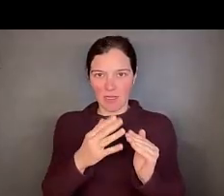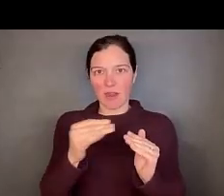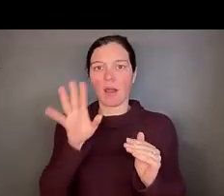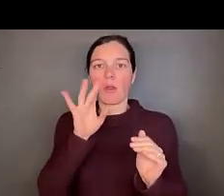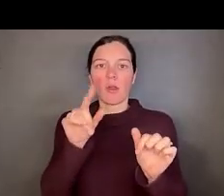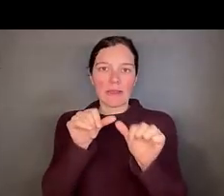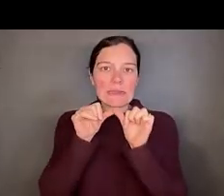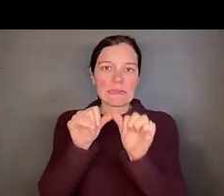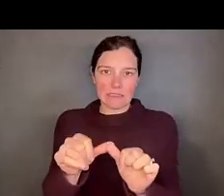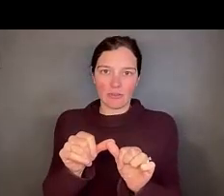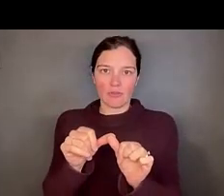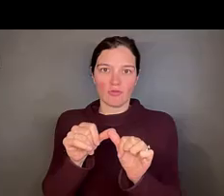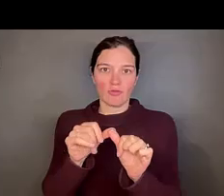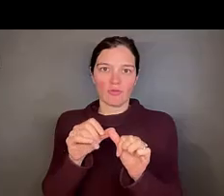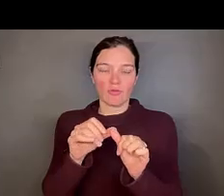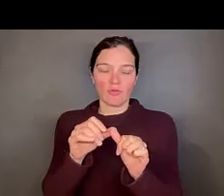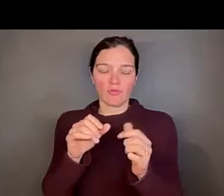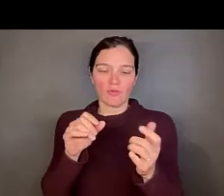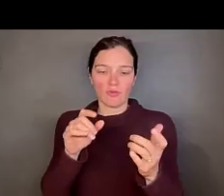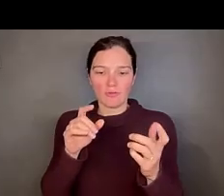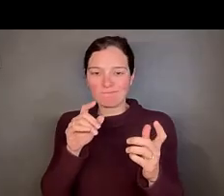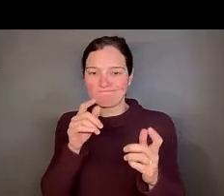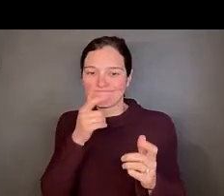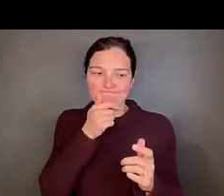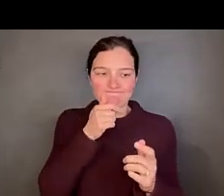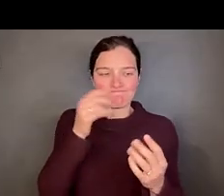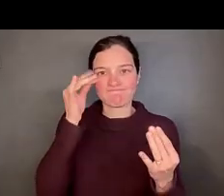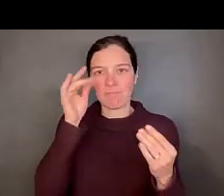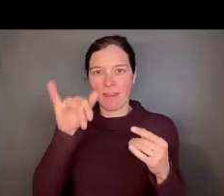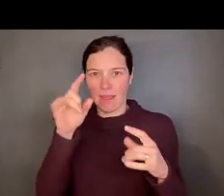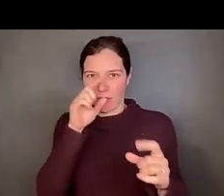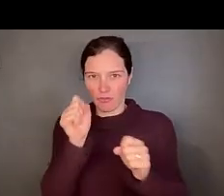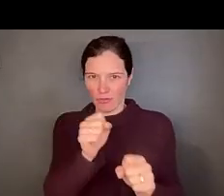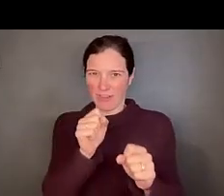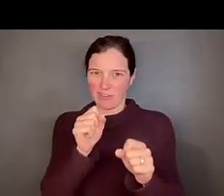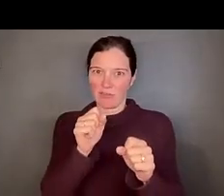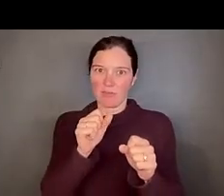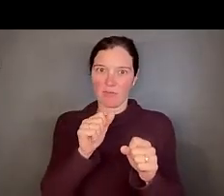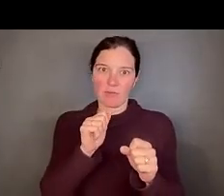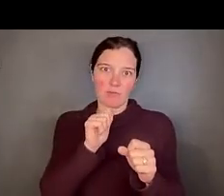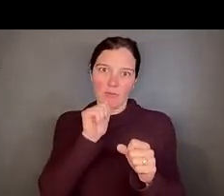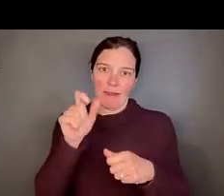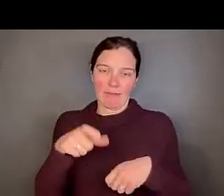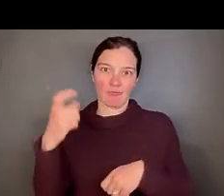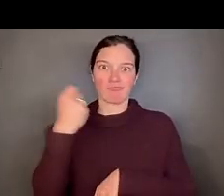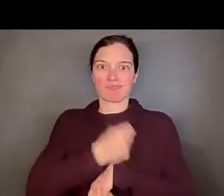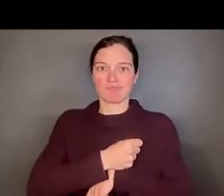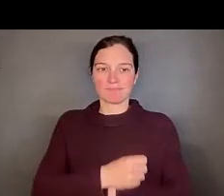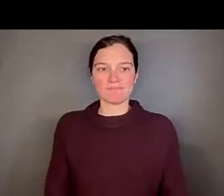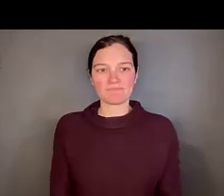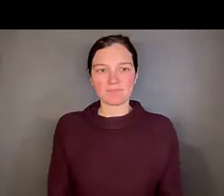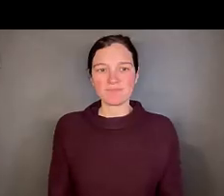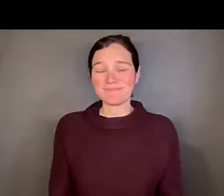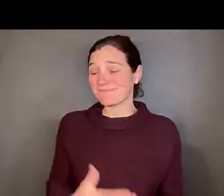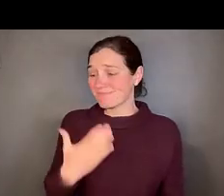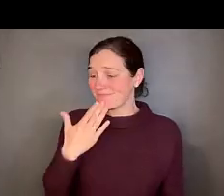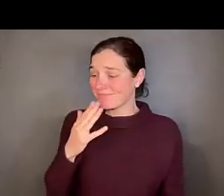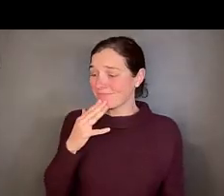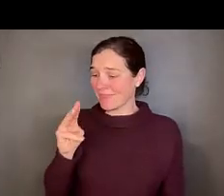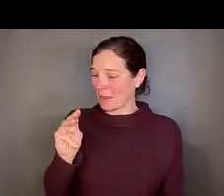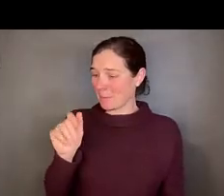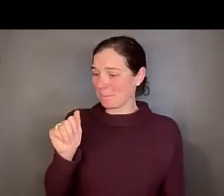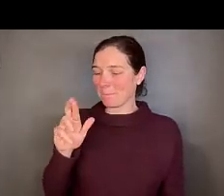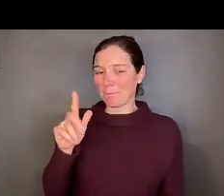to continue to look at that type of strategy to stay sustainable. Spectacular. Thank you, Margot. Thank you